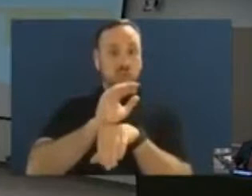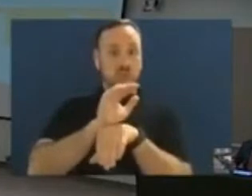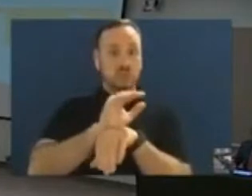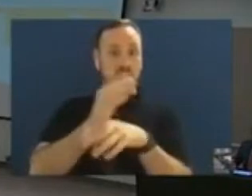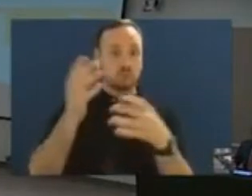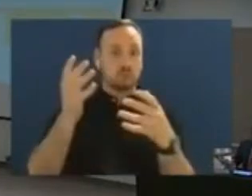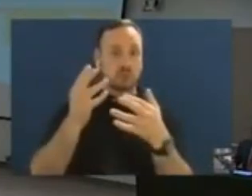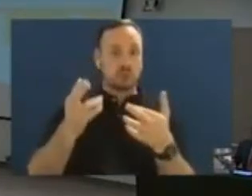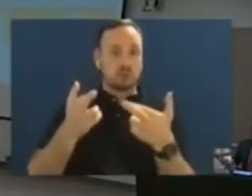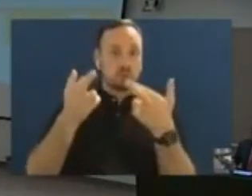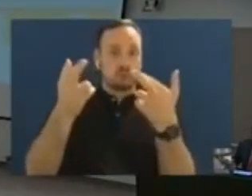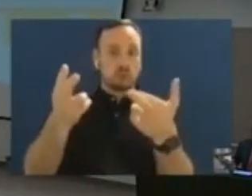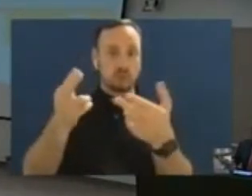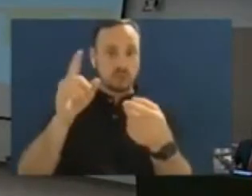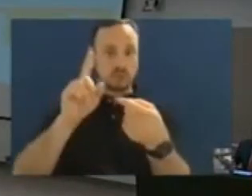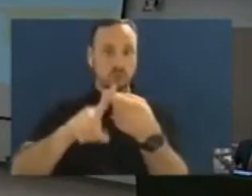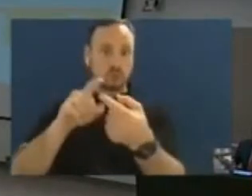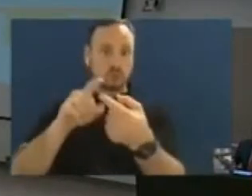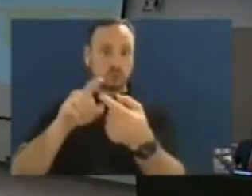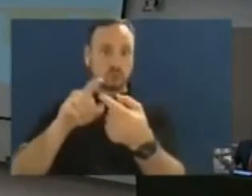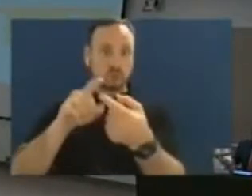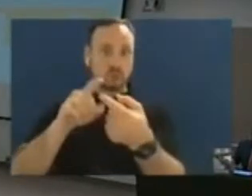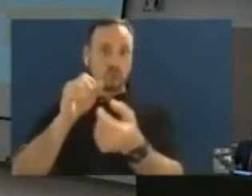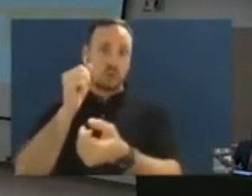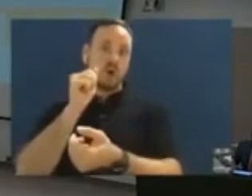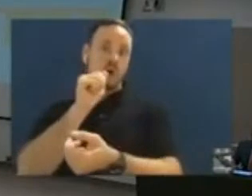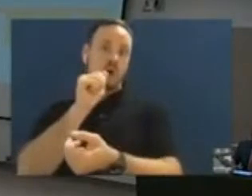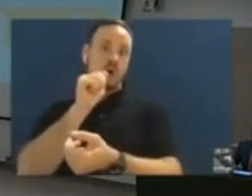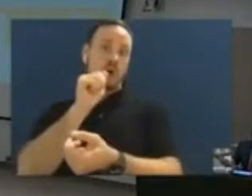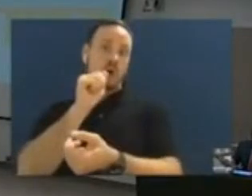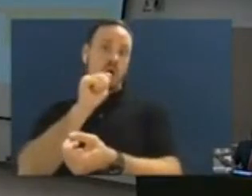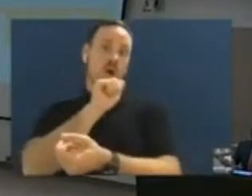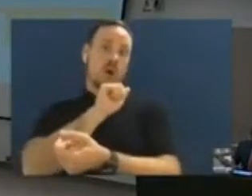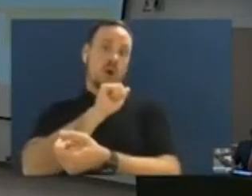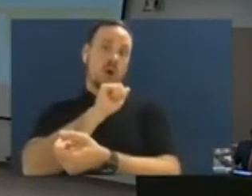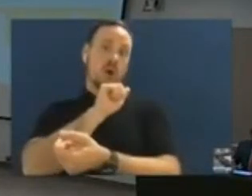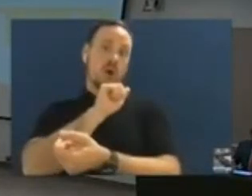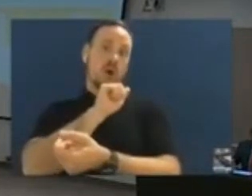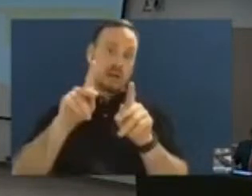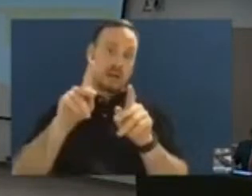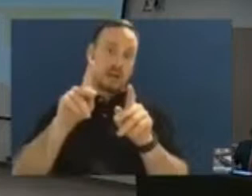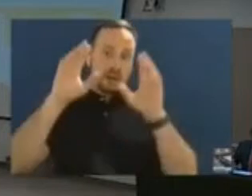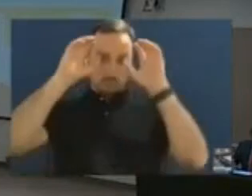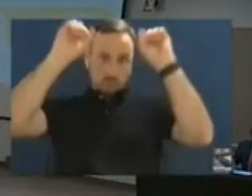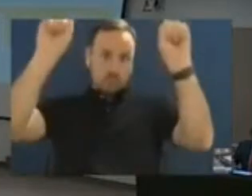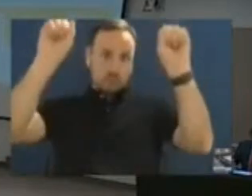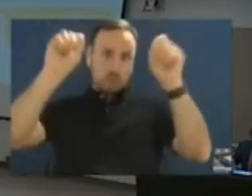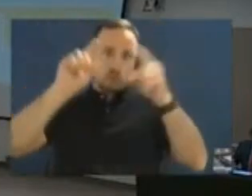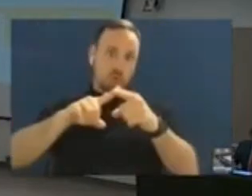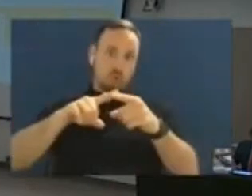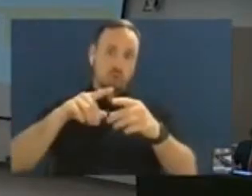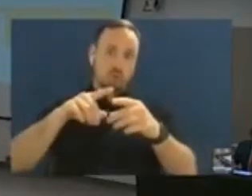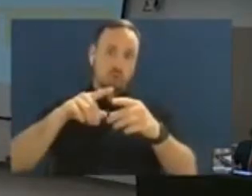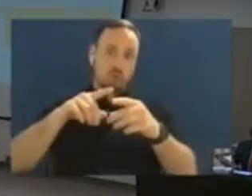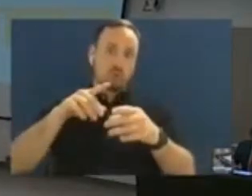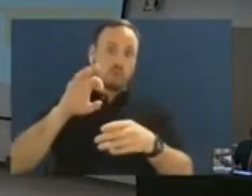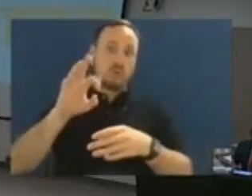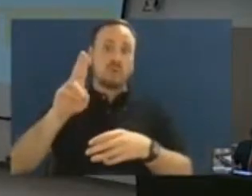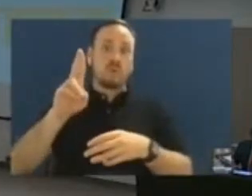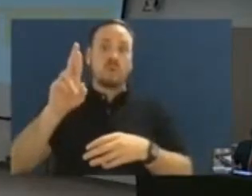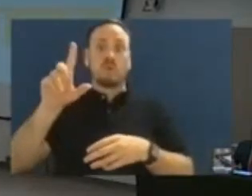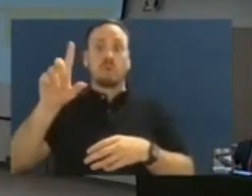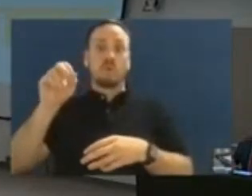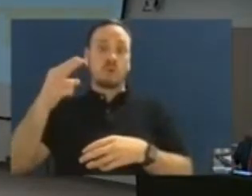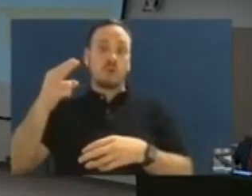to authorize the superintendent to implement furloughs if necessary. And for this, I turn to